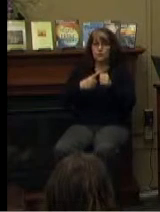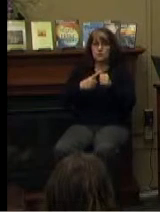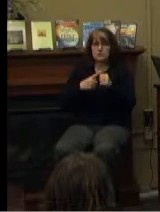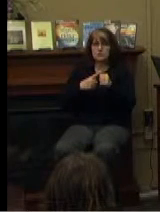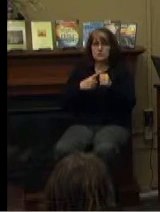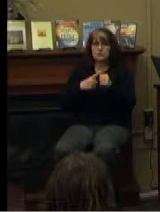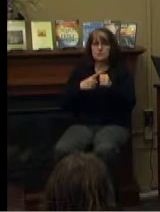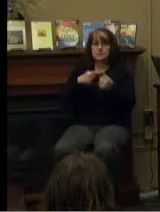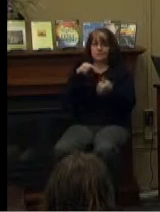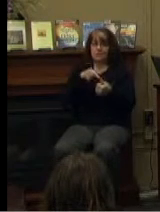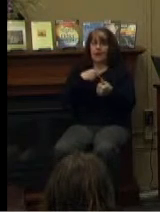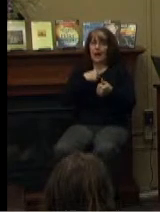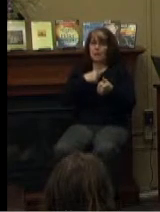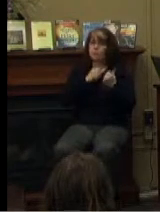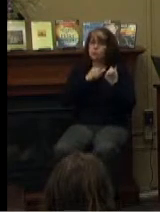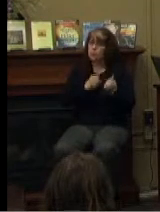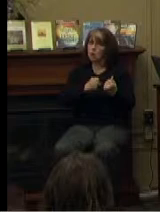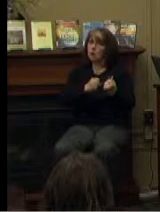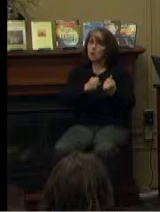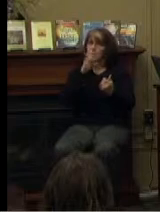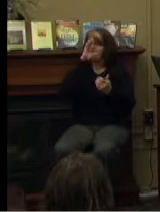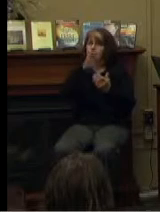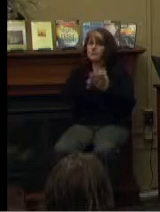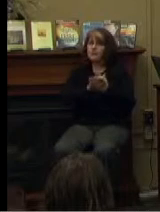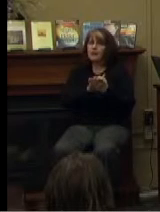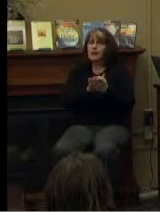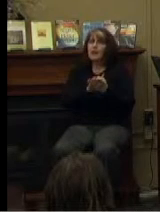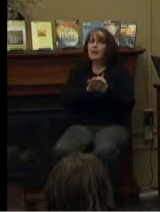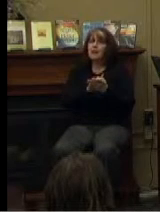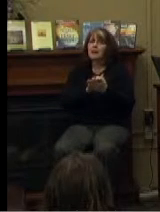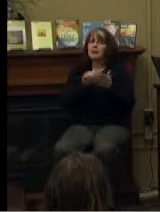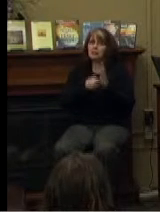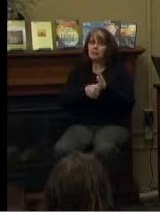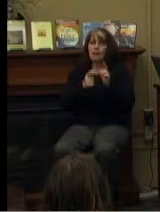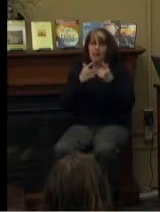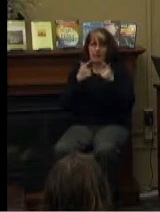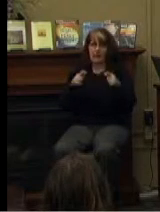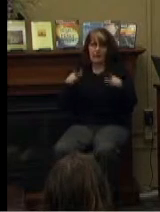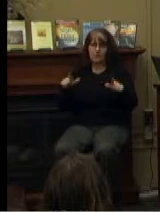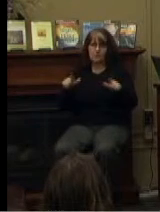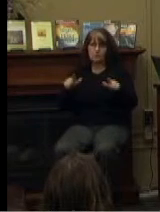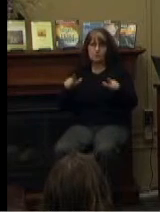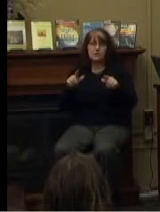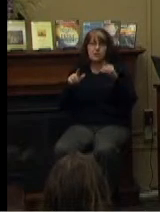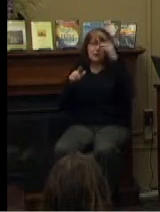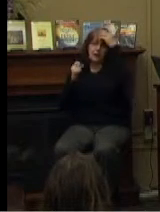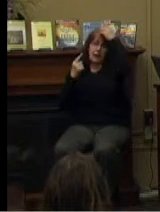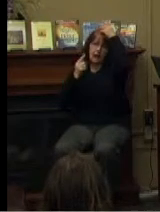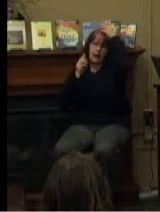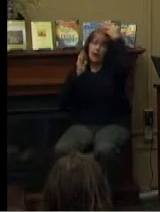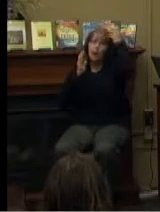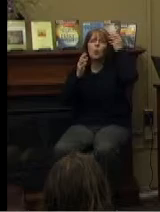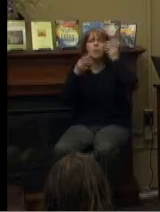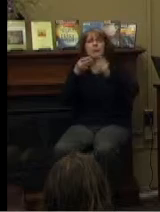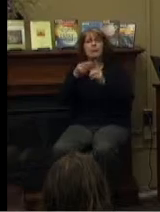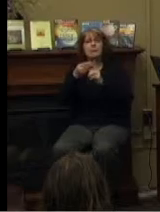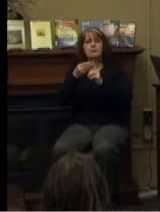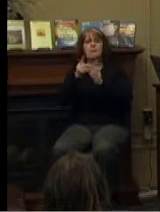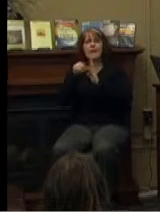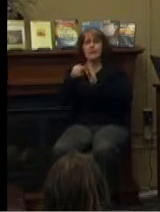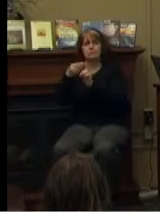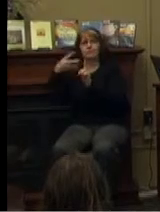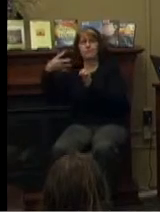really am a strong proponent about, is the language that we use. And I'm going to go into these in a little bit more detail. So these are just the five